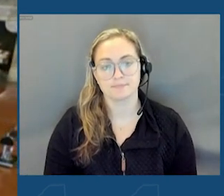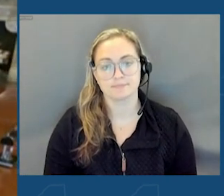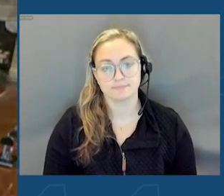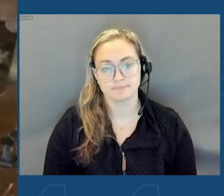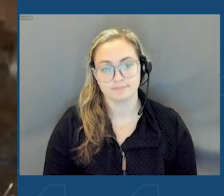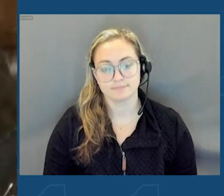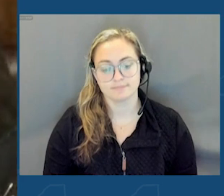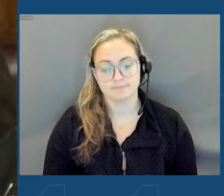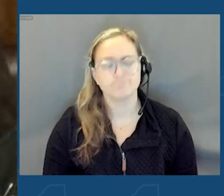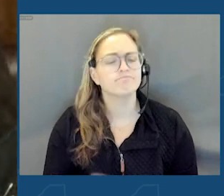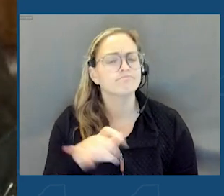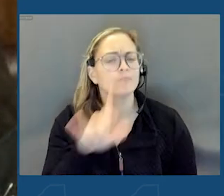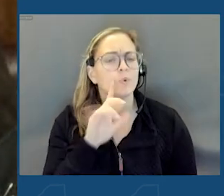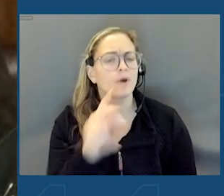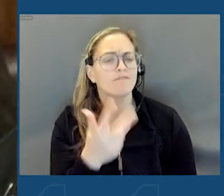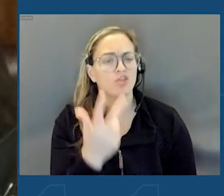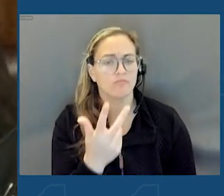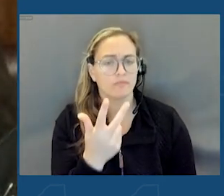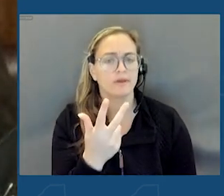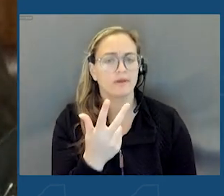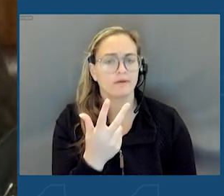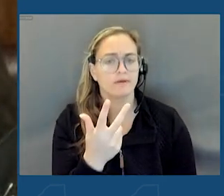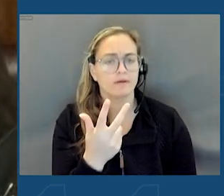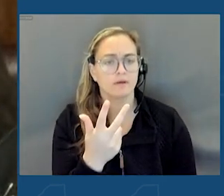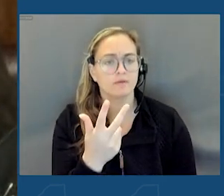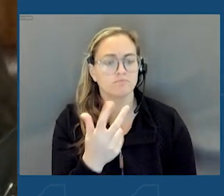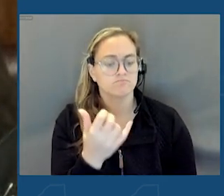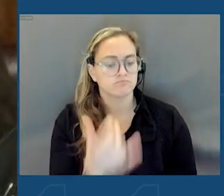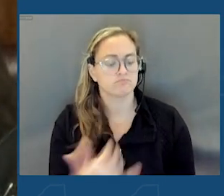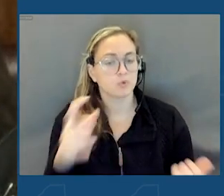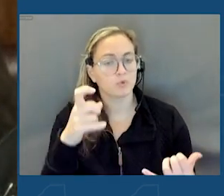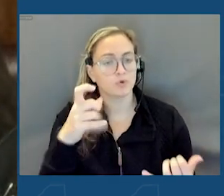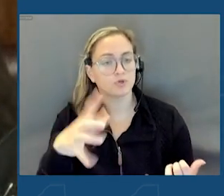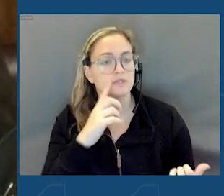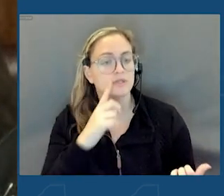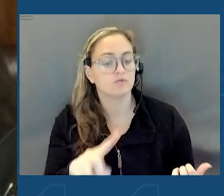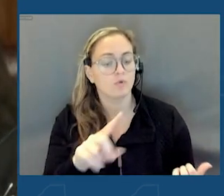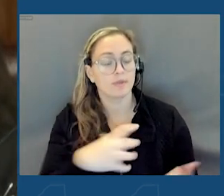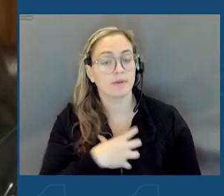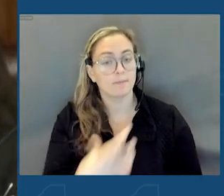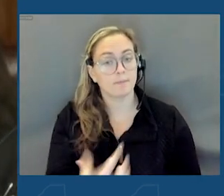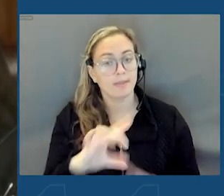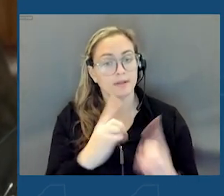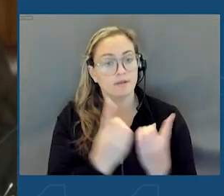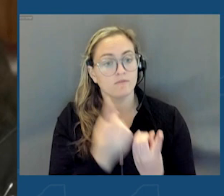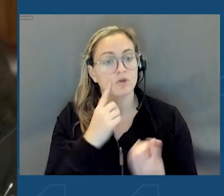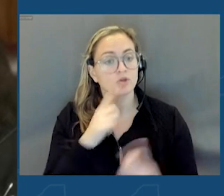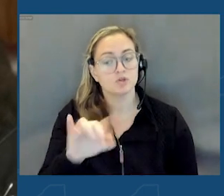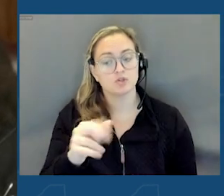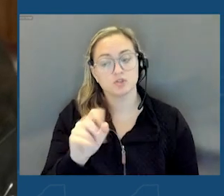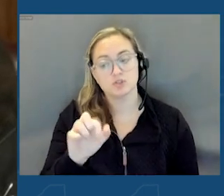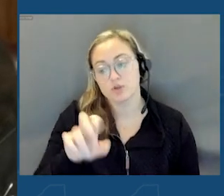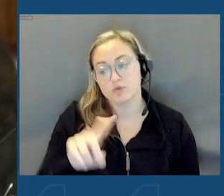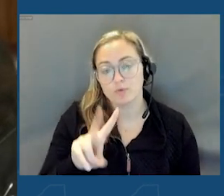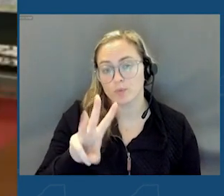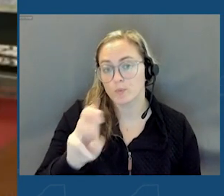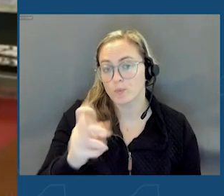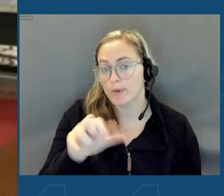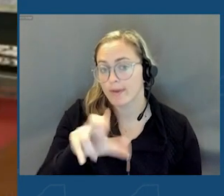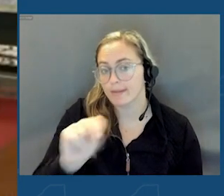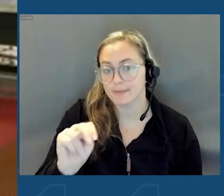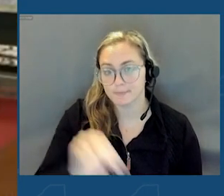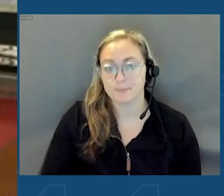We also have three of the presiding justices of the Appellate Division, the Honorable Gerald Whalen,